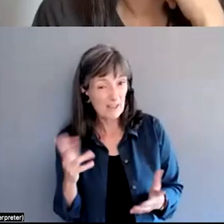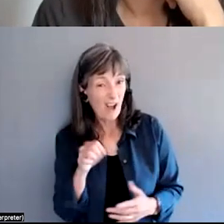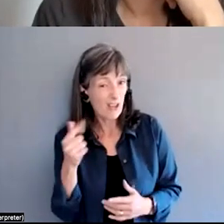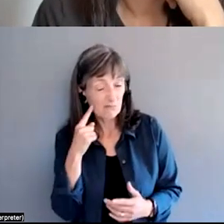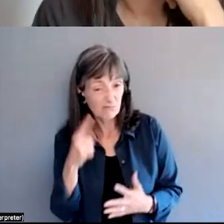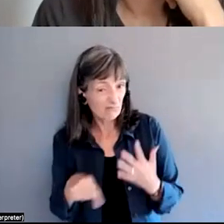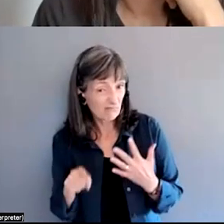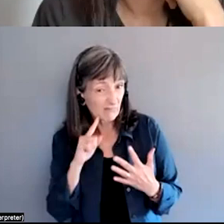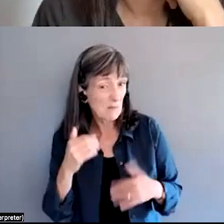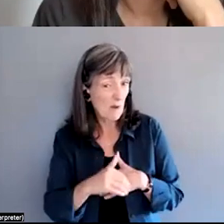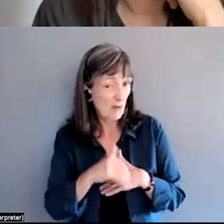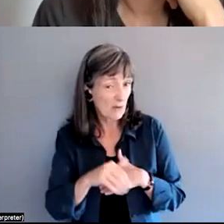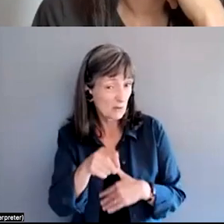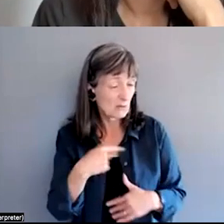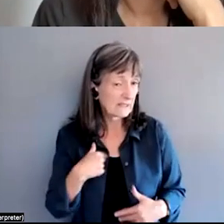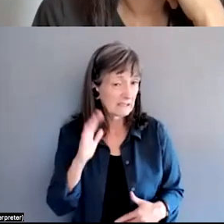days.